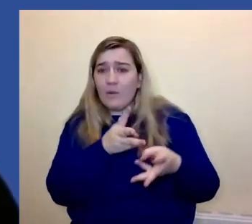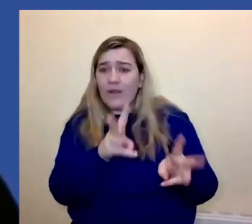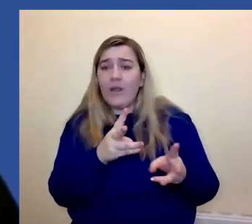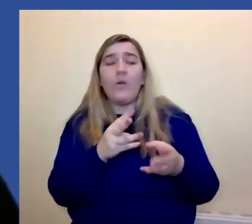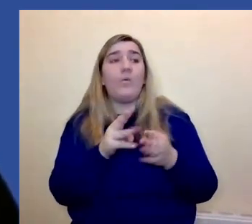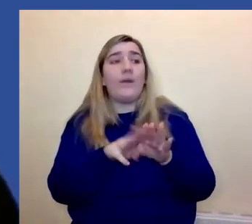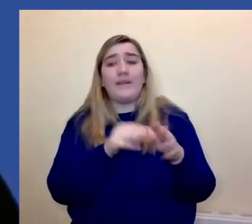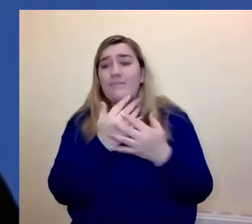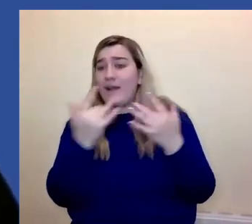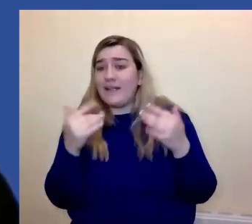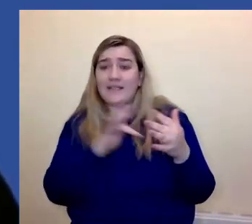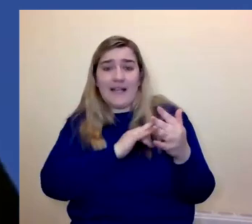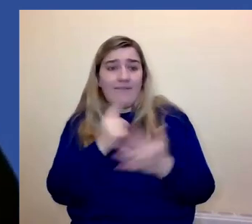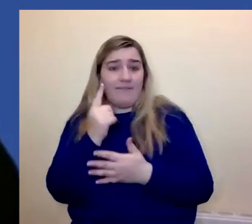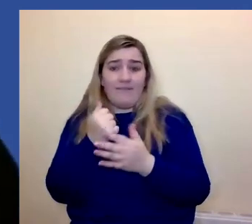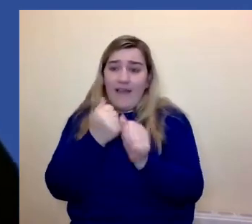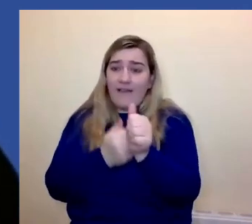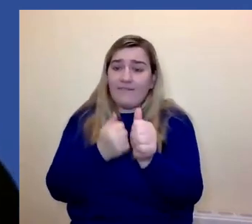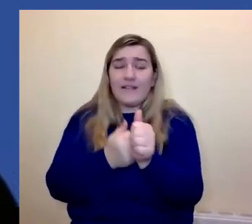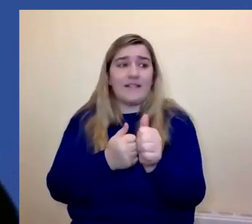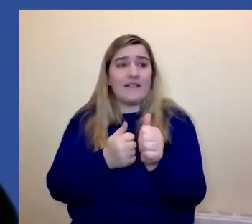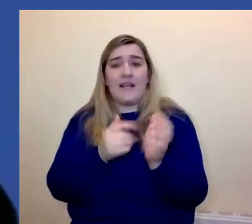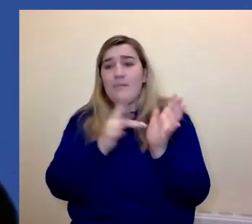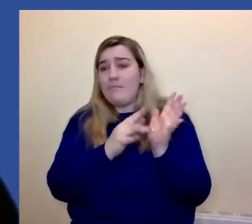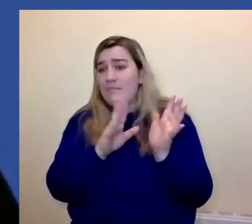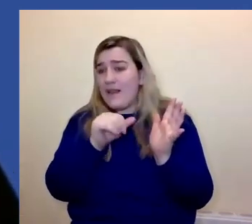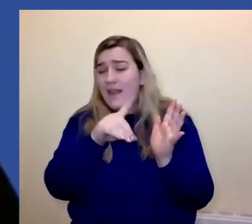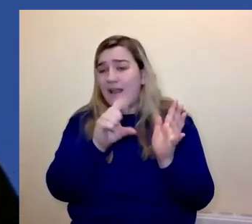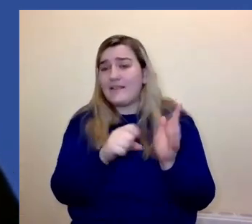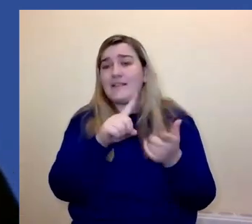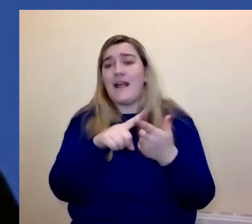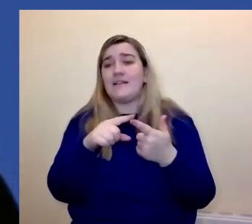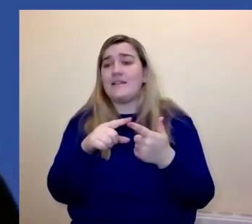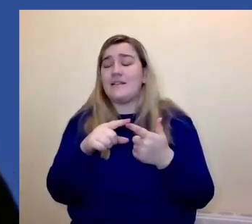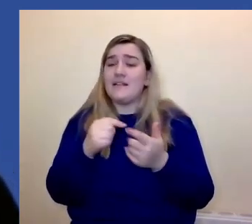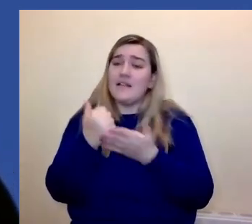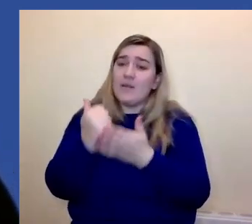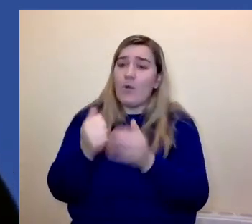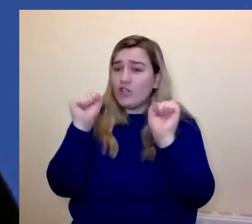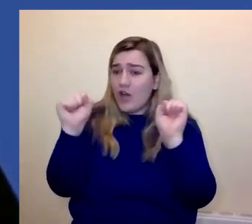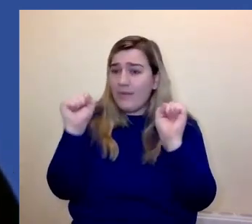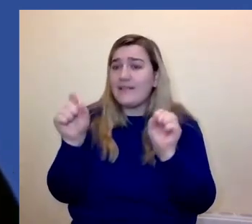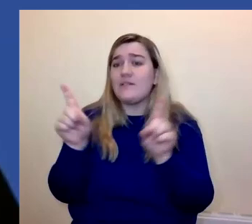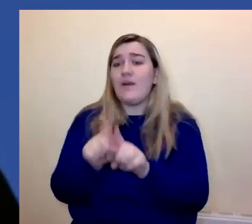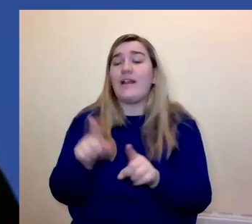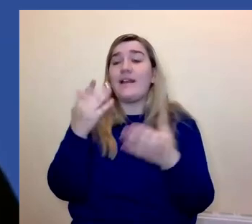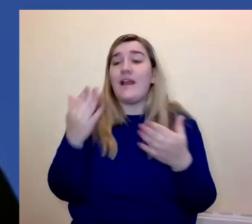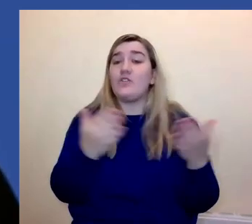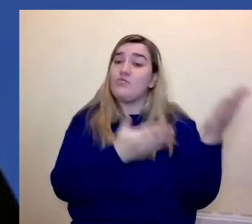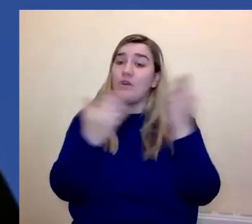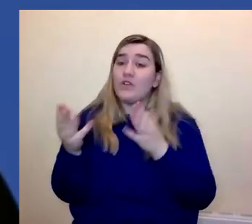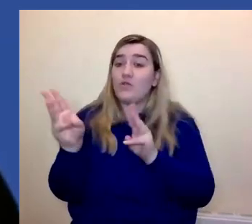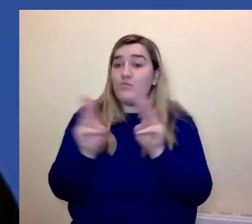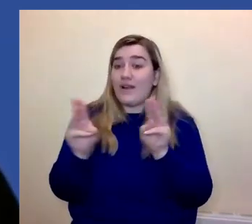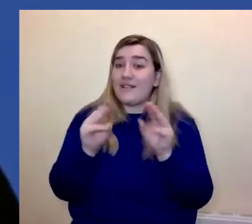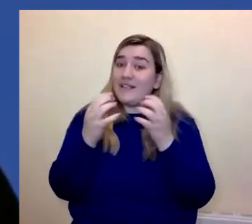self-advocates with the Midlands Conversation Group and the Decision Support Champions. And Patria is going to bring us through a practical session now to show us,